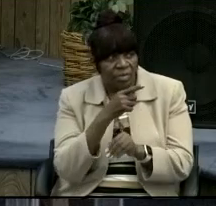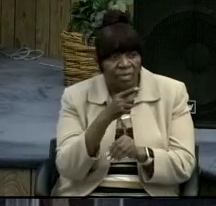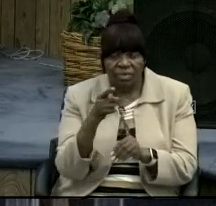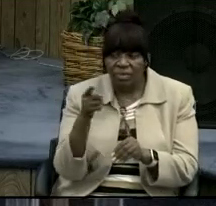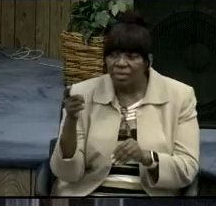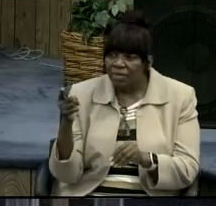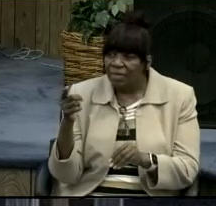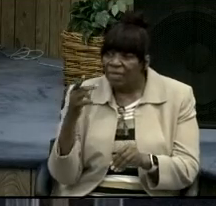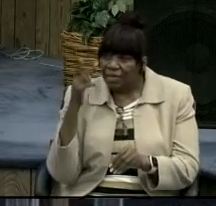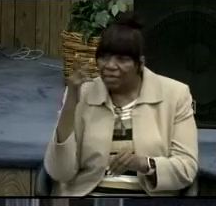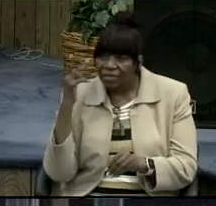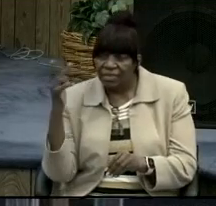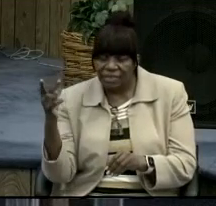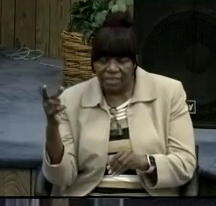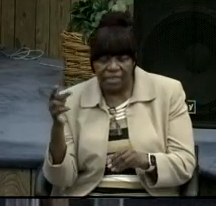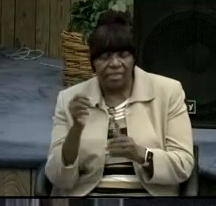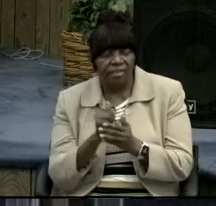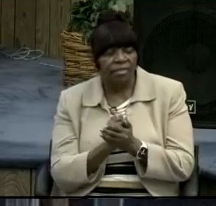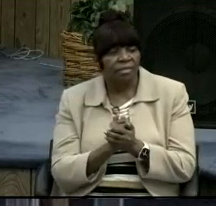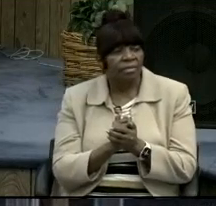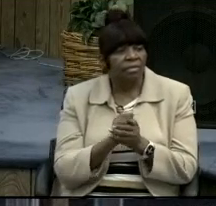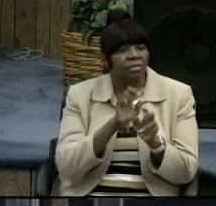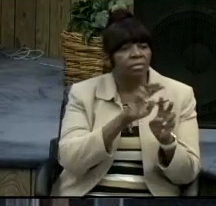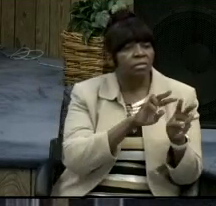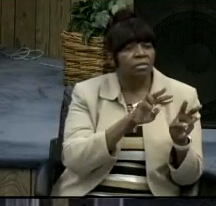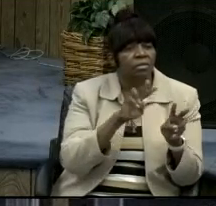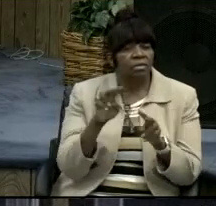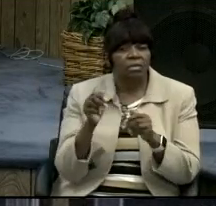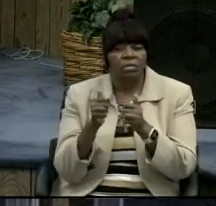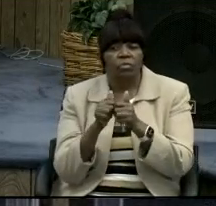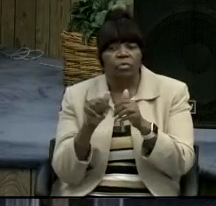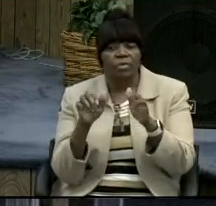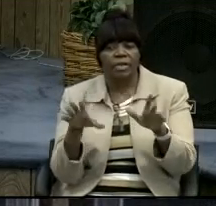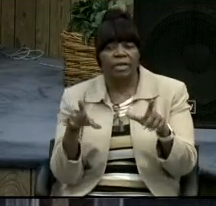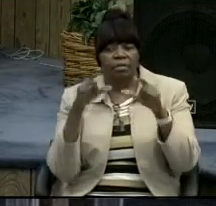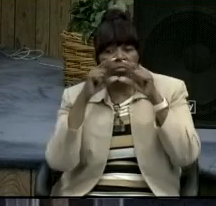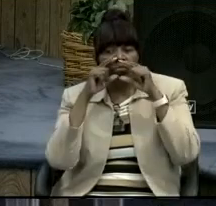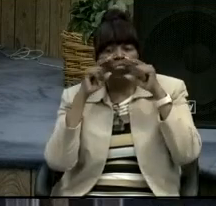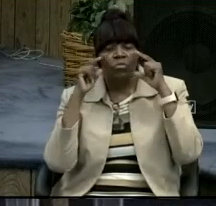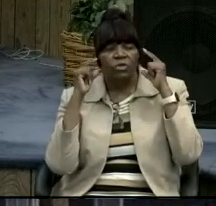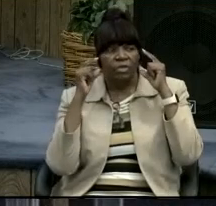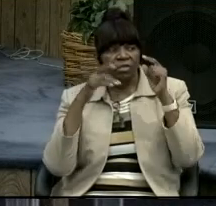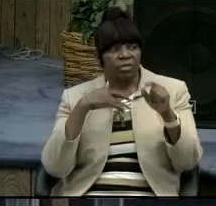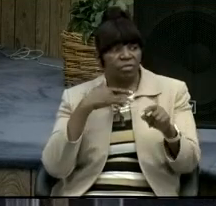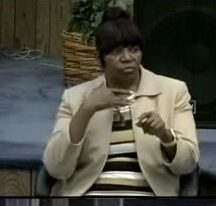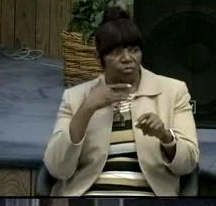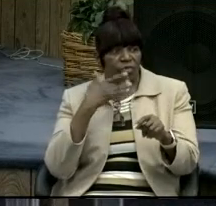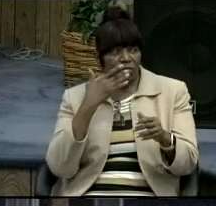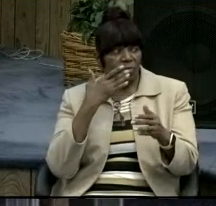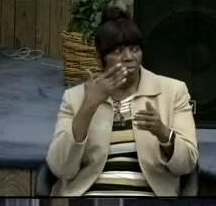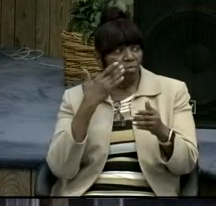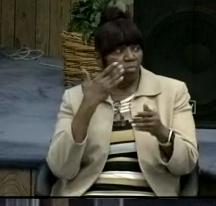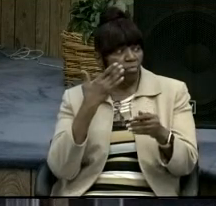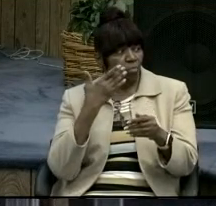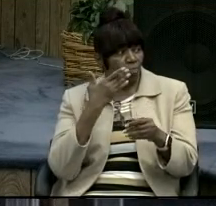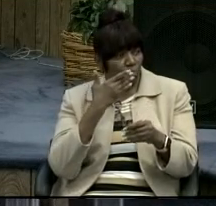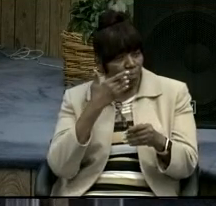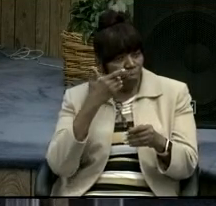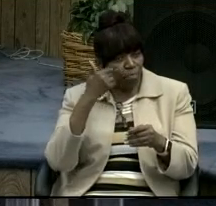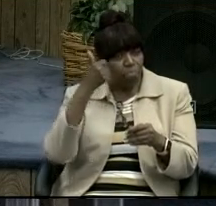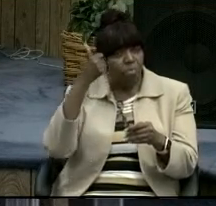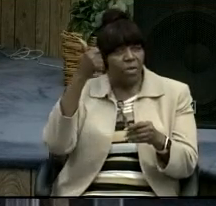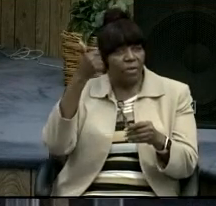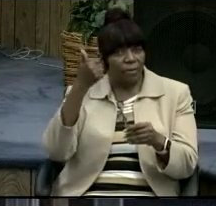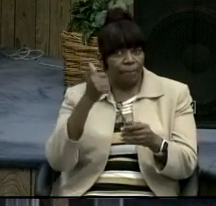that day, I can see it online, but I see a lot of people without their mask on. You feel good? You feel better? Yes.